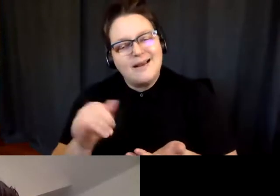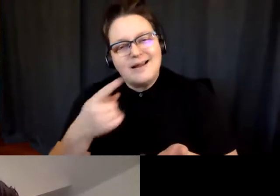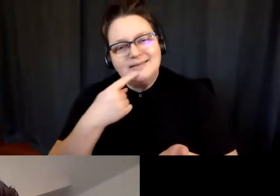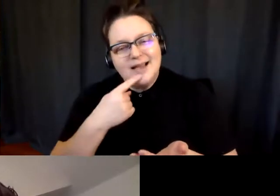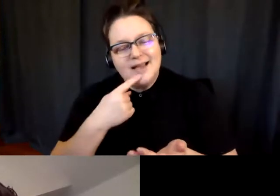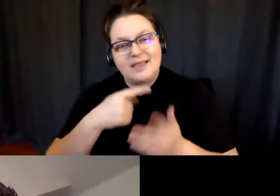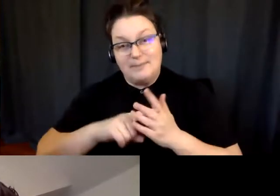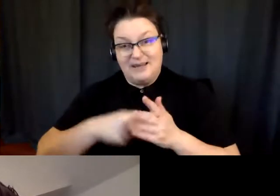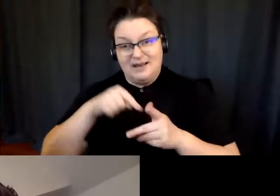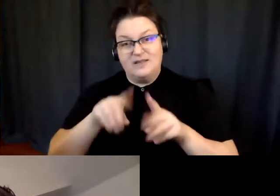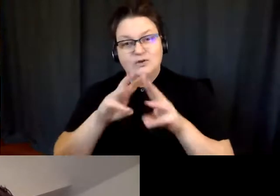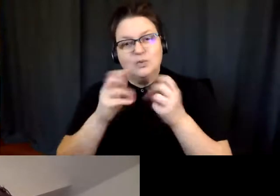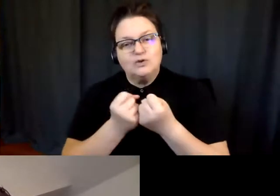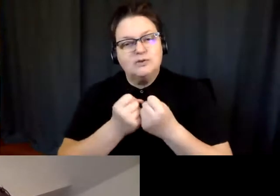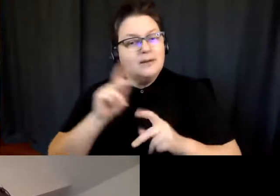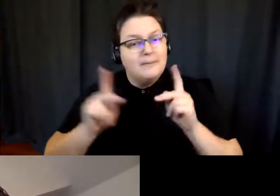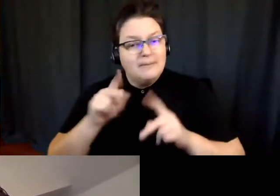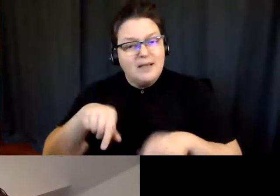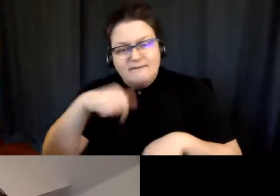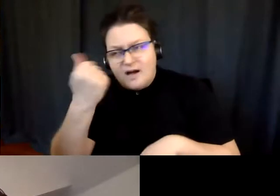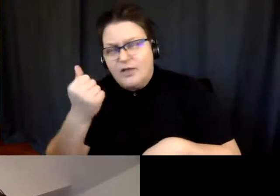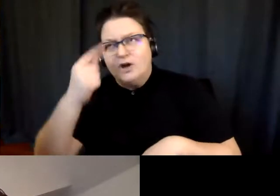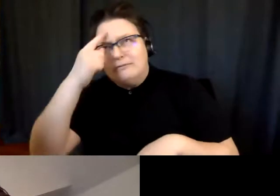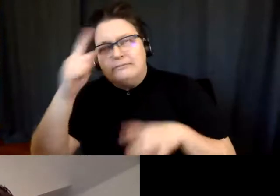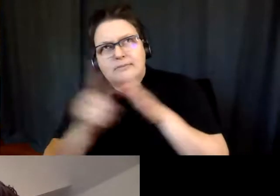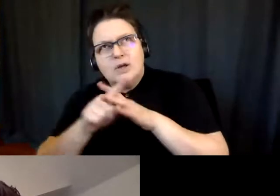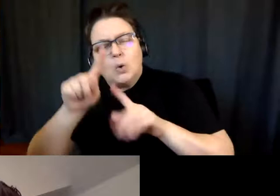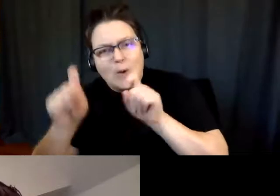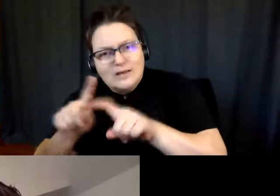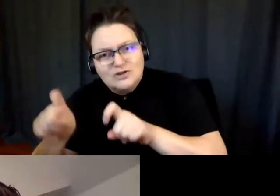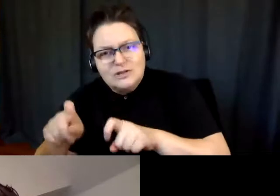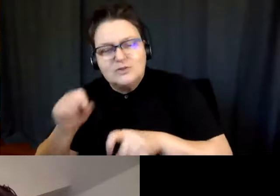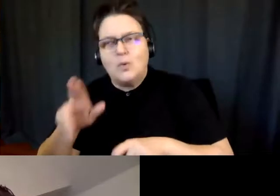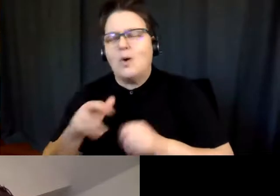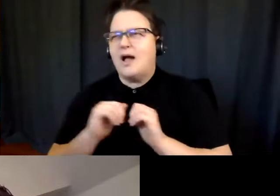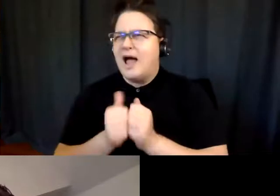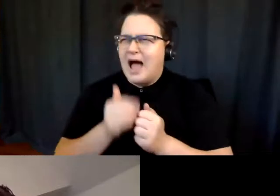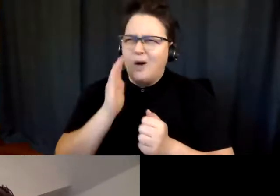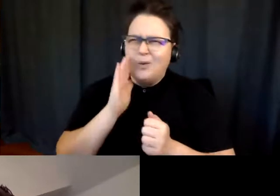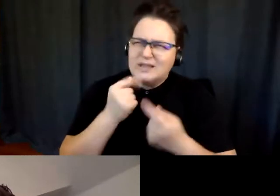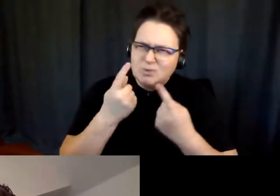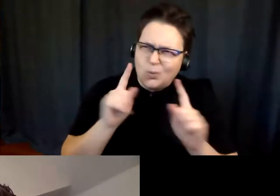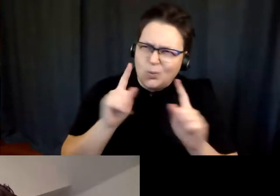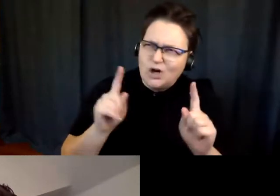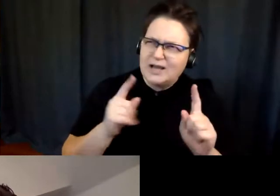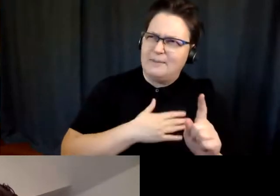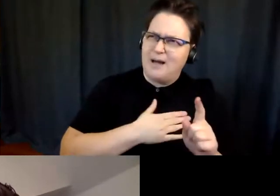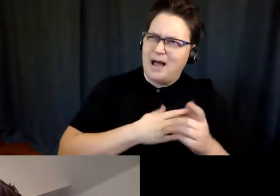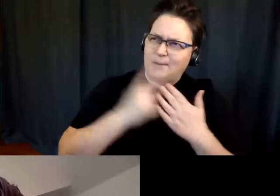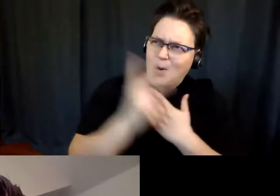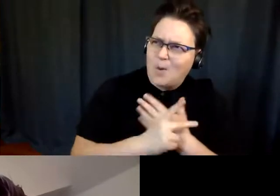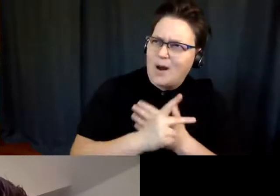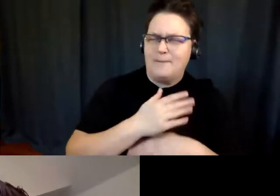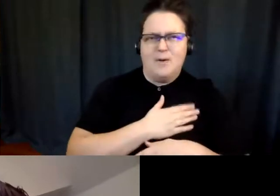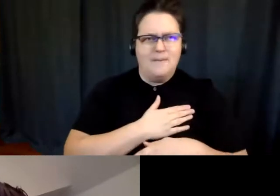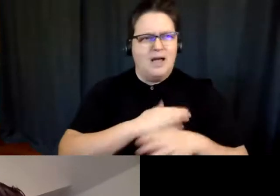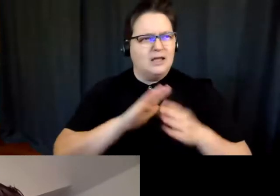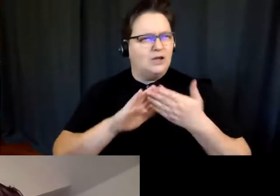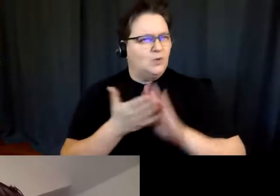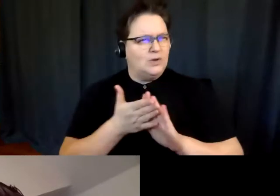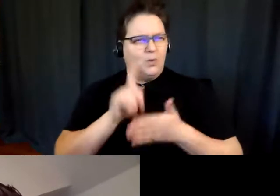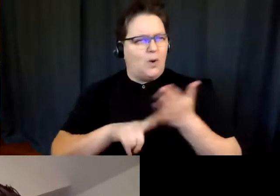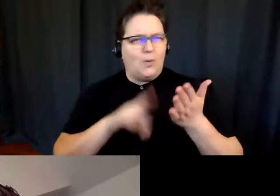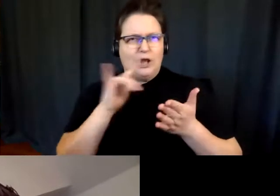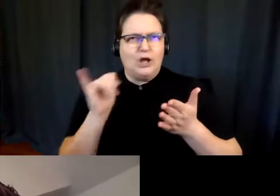if folks have other questions, especially about, you know, how this is gonna roll out in your programs or in your community, please reach out to